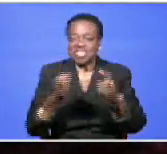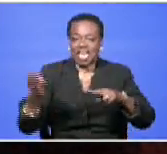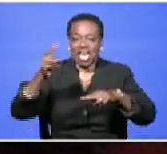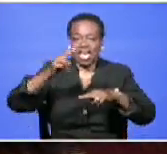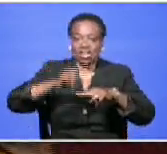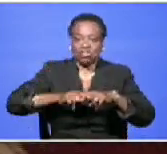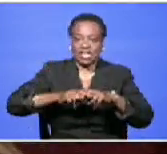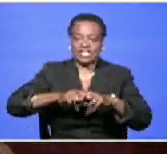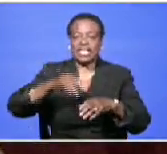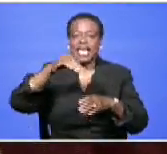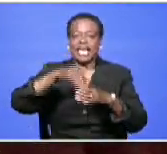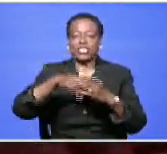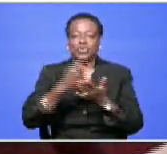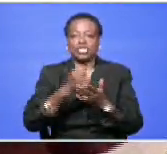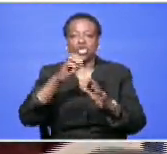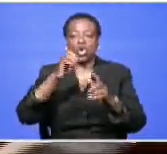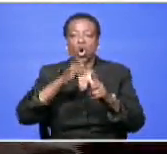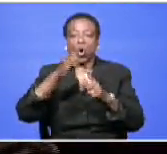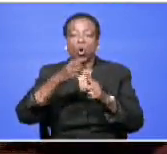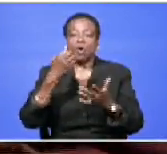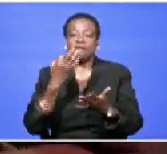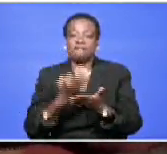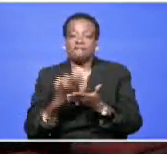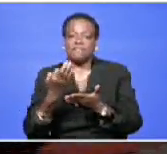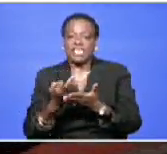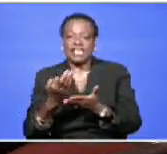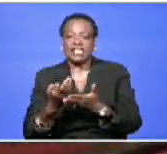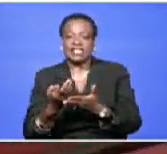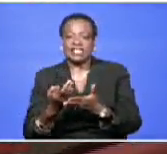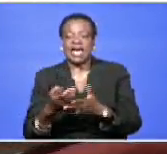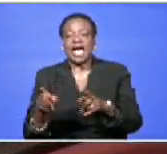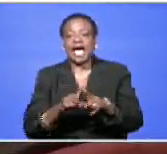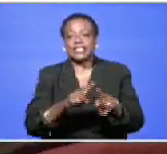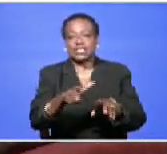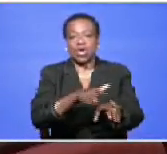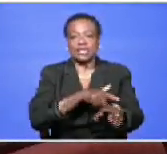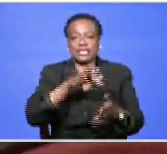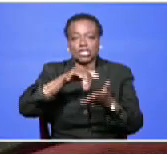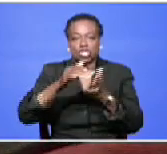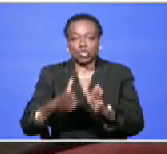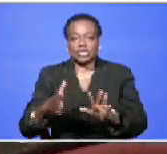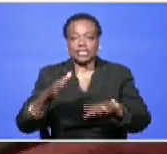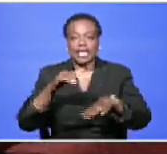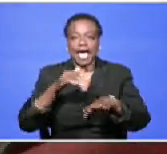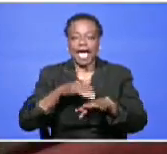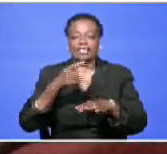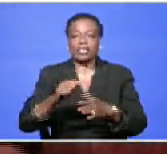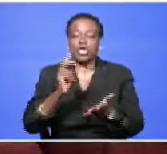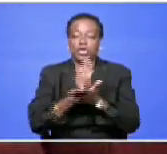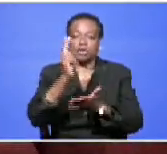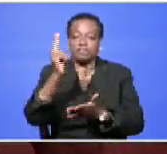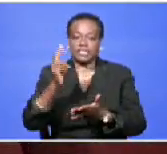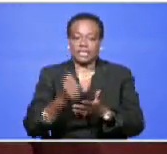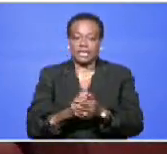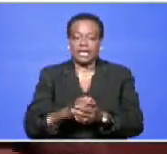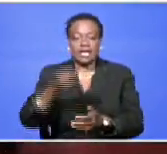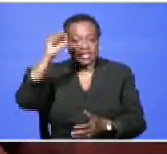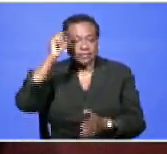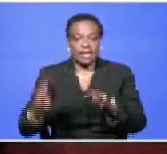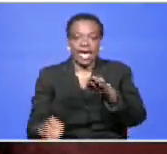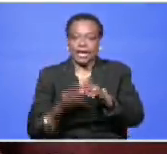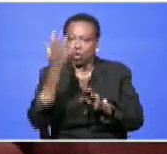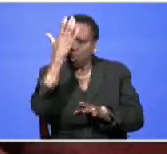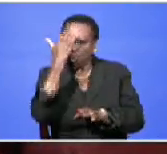either tuition or fees, as long as they are students at the university. Smith added why they decided to increase the